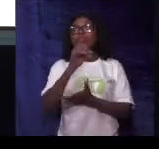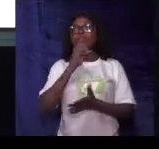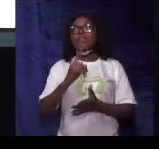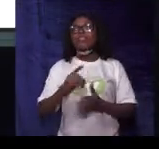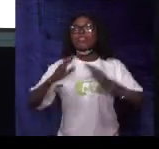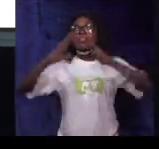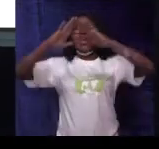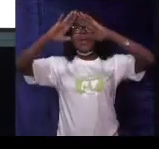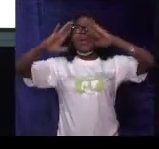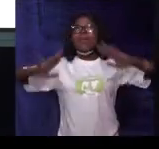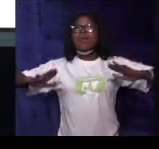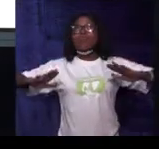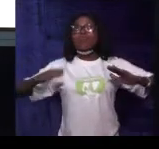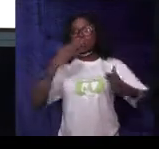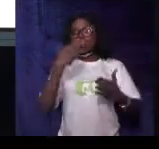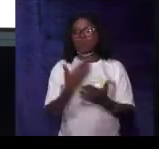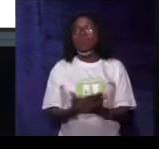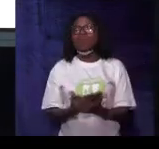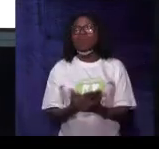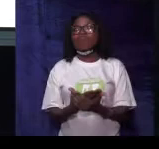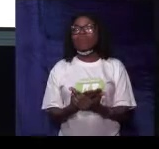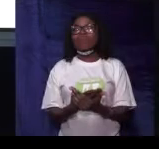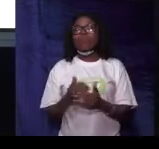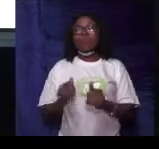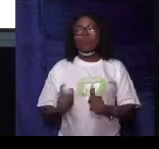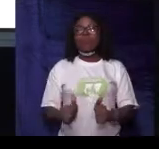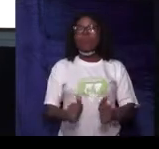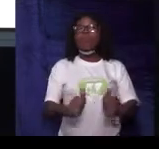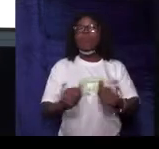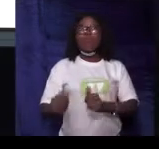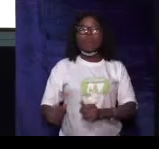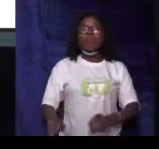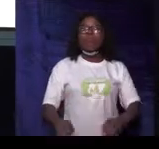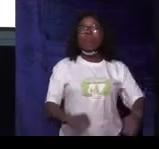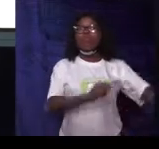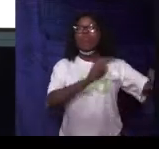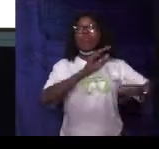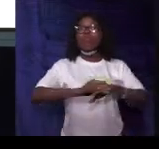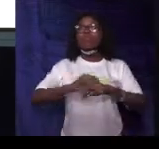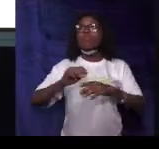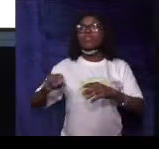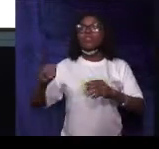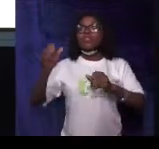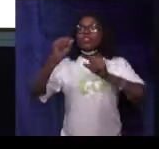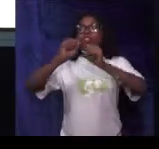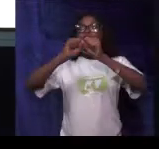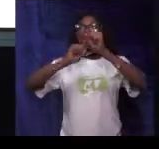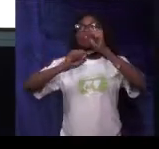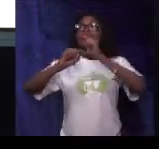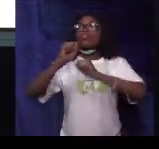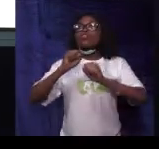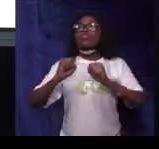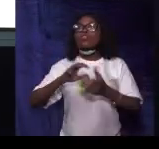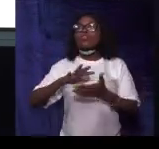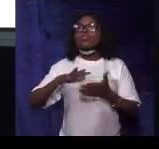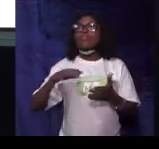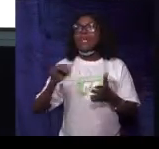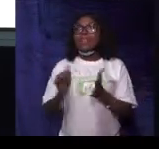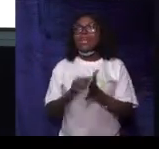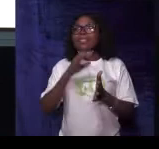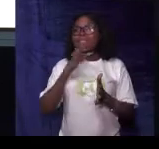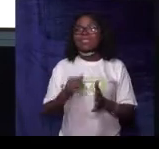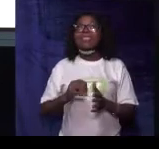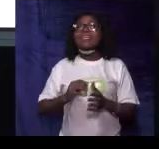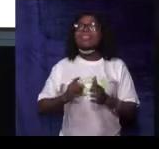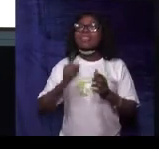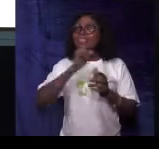this is shelter. Good. Moving on to the next question. In social studies,